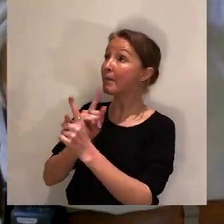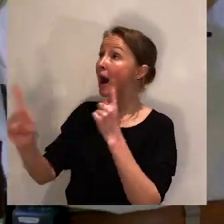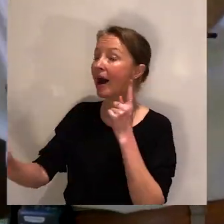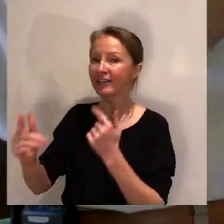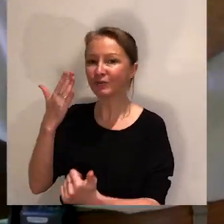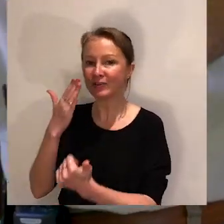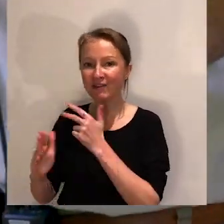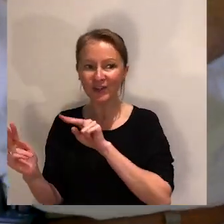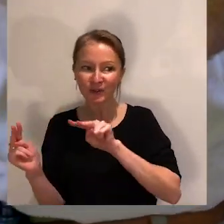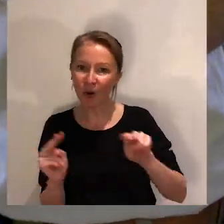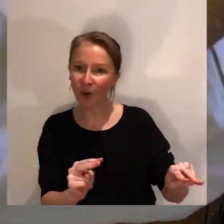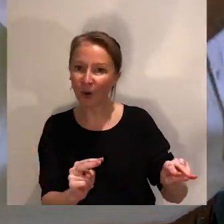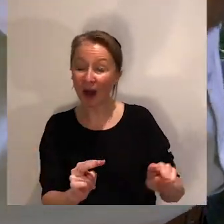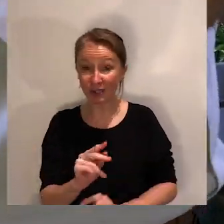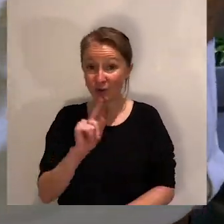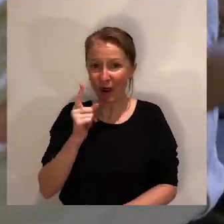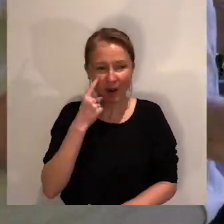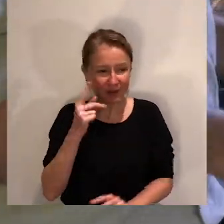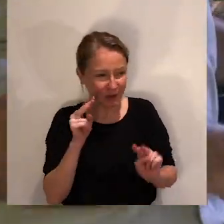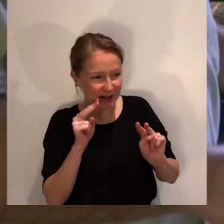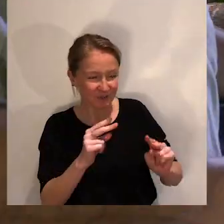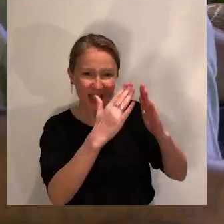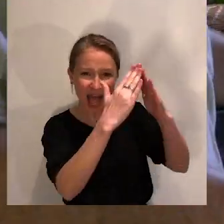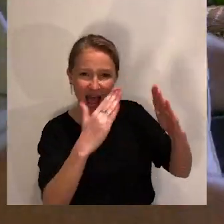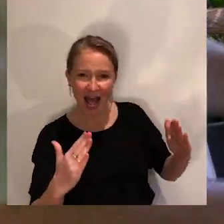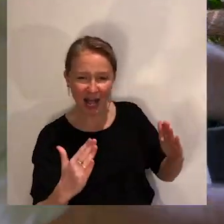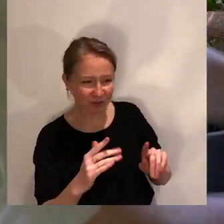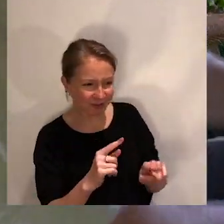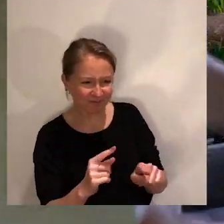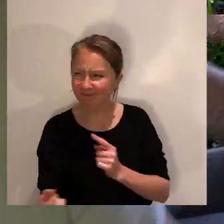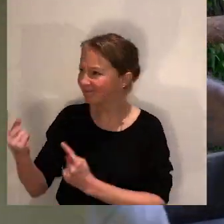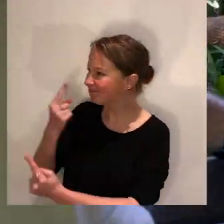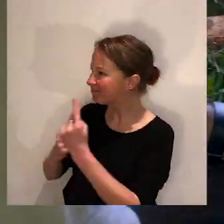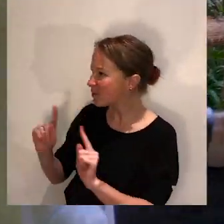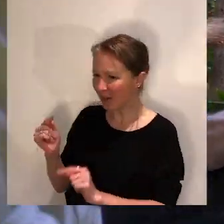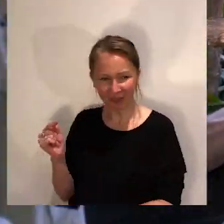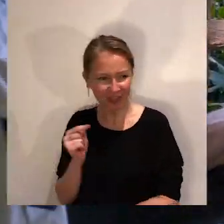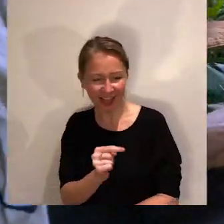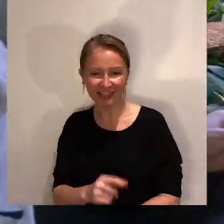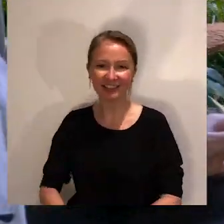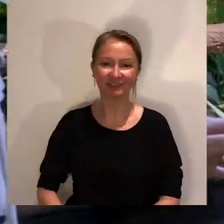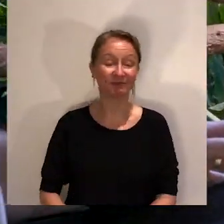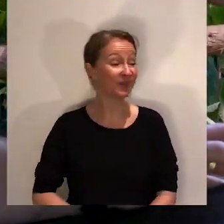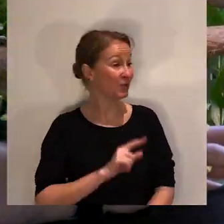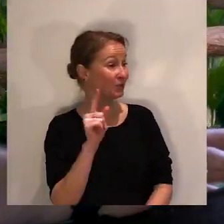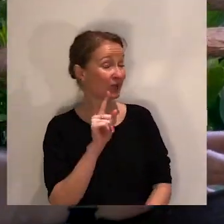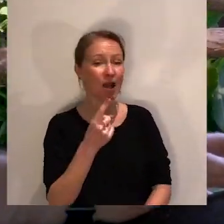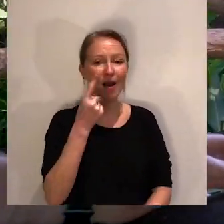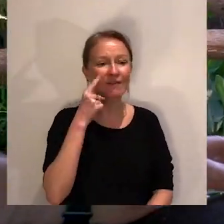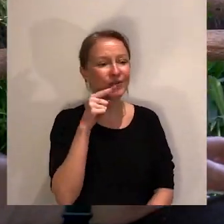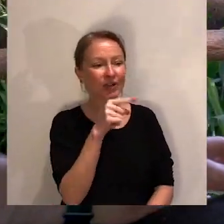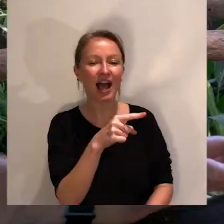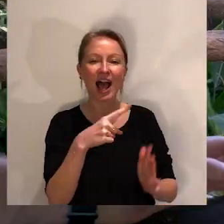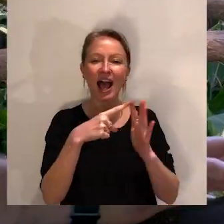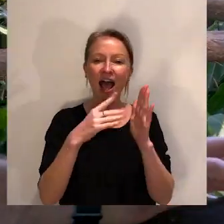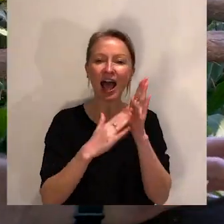have a little close look in this house here, and Dan, you're going to tell us what we are looking at here. Today we're looking at Emmis,